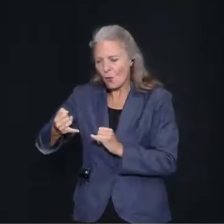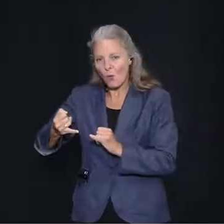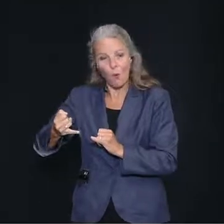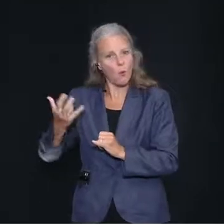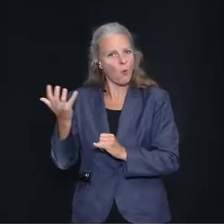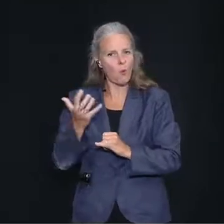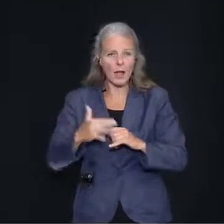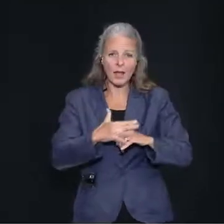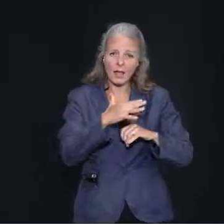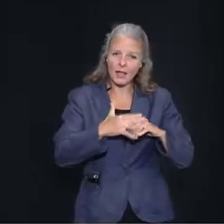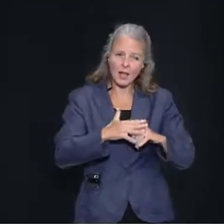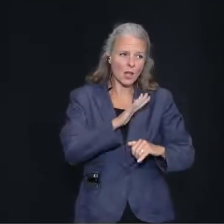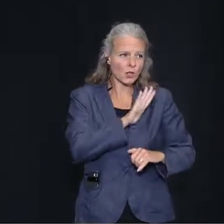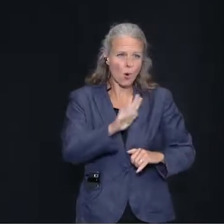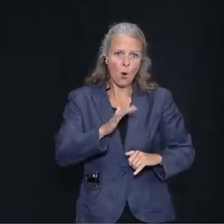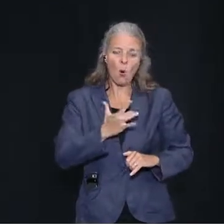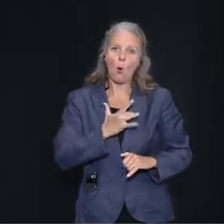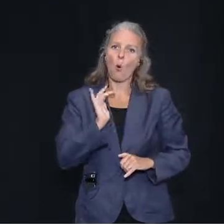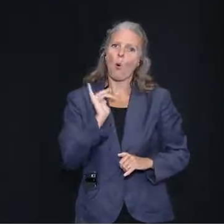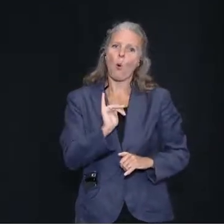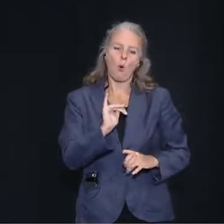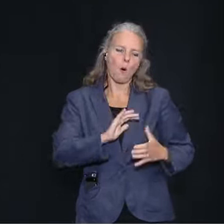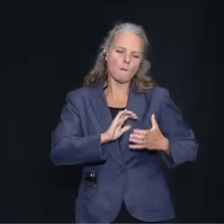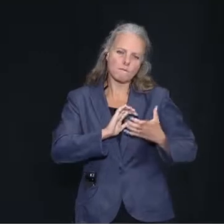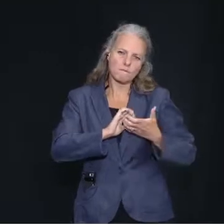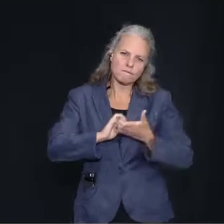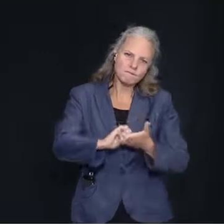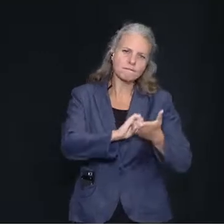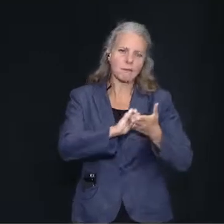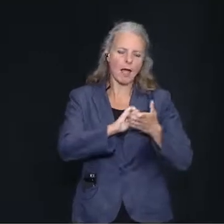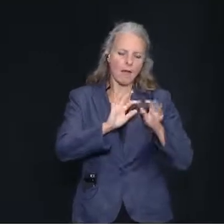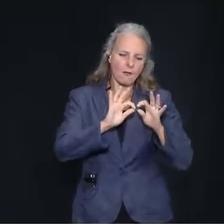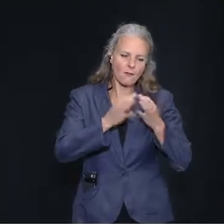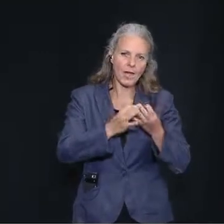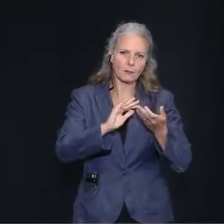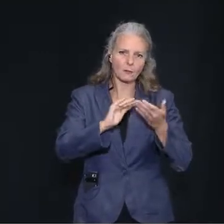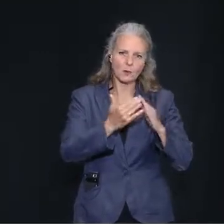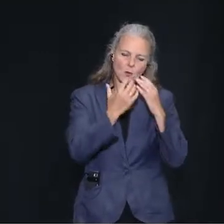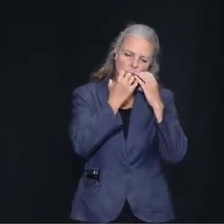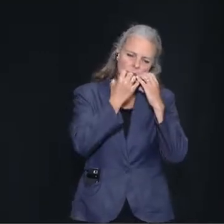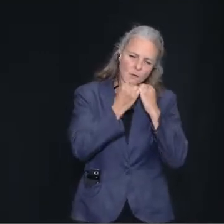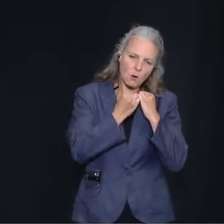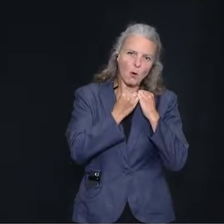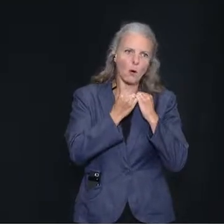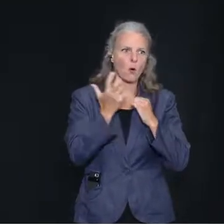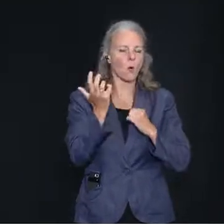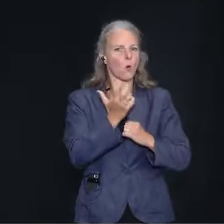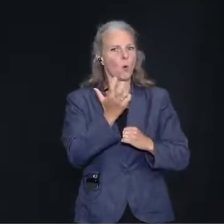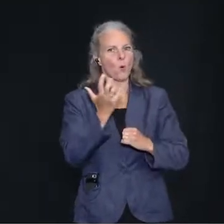precious is your profoundly genuine sense of family and community.